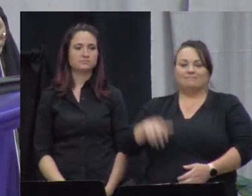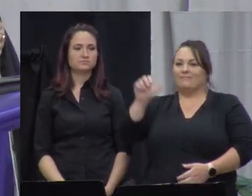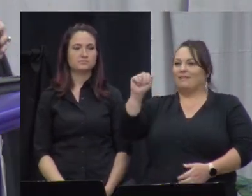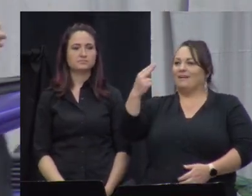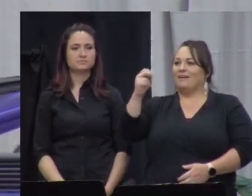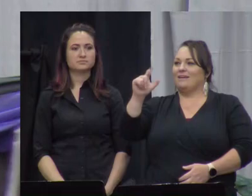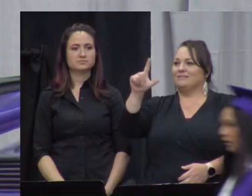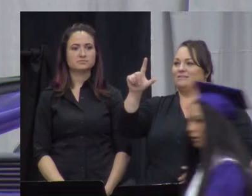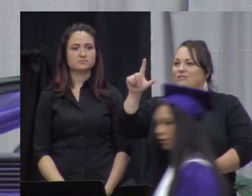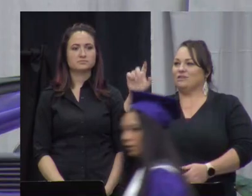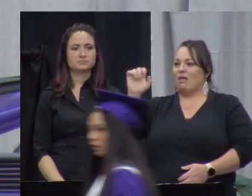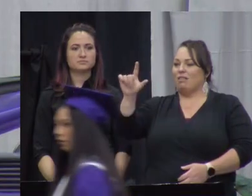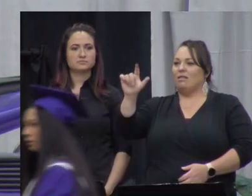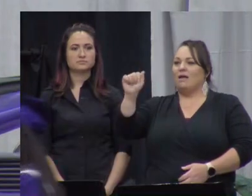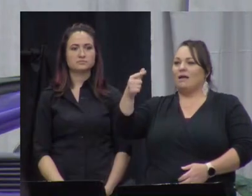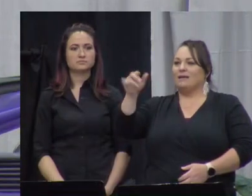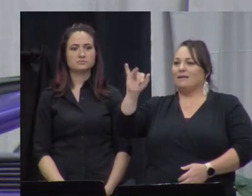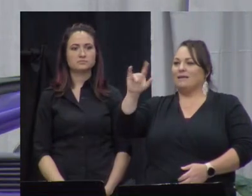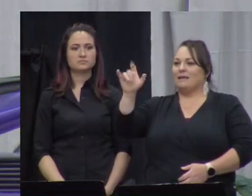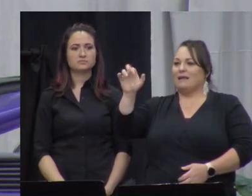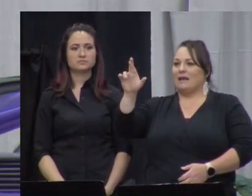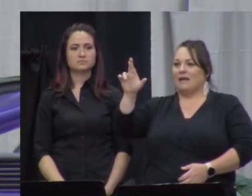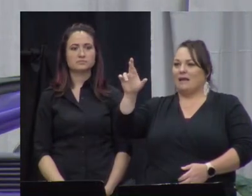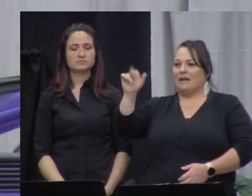Angel Aguirre.